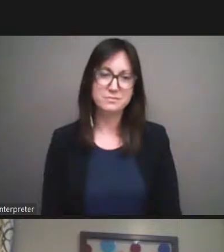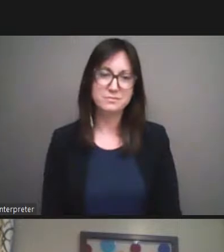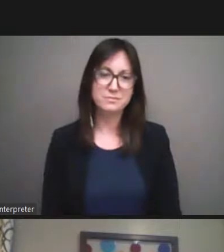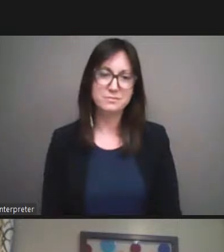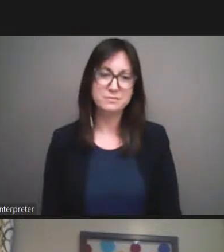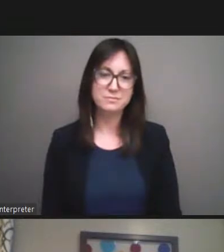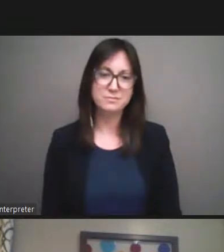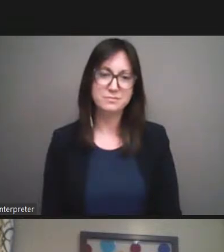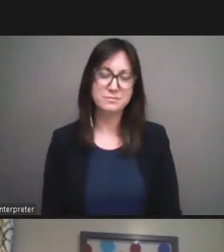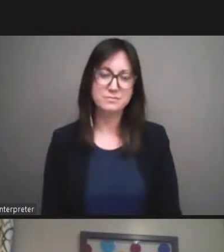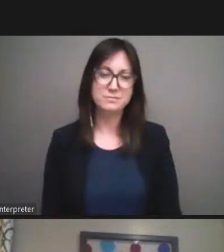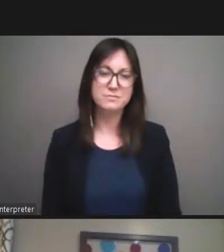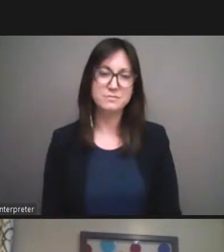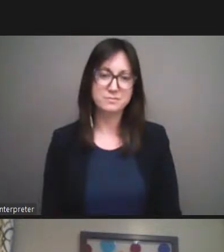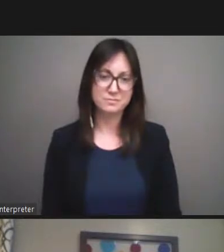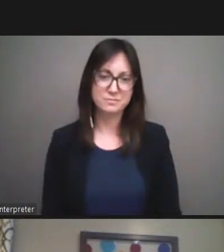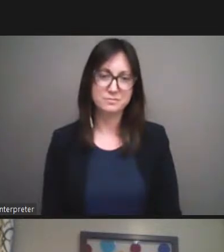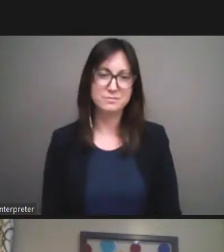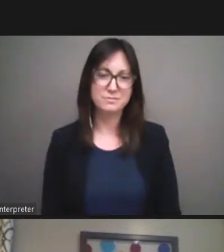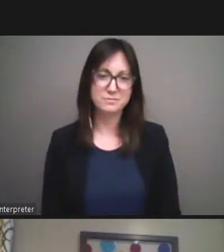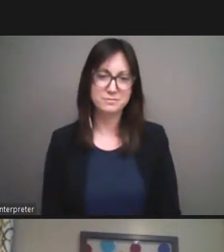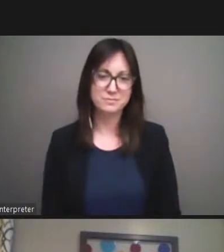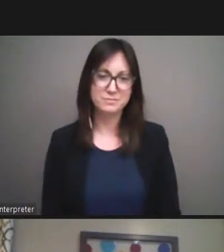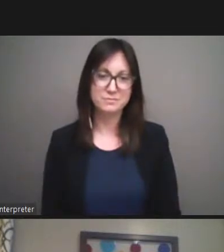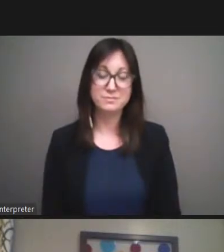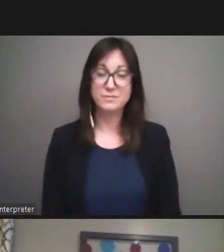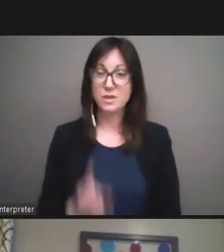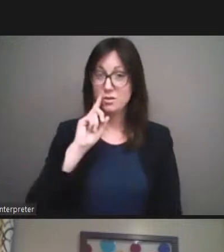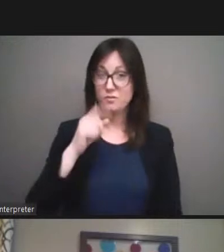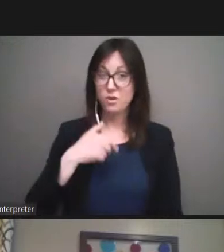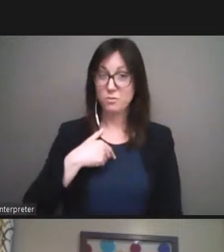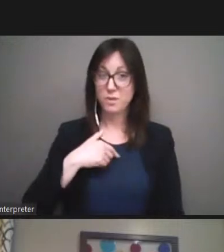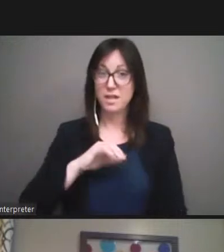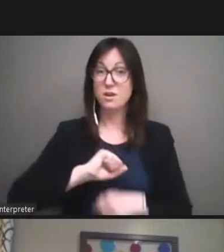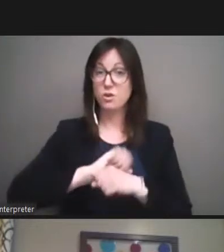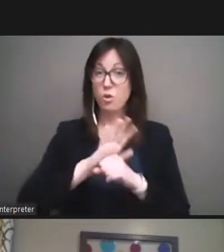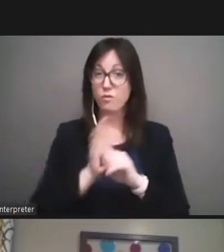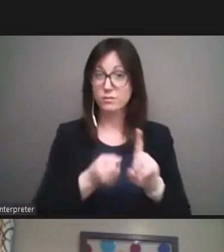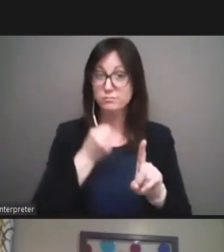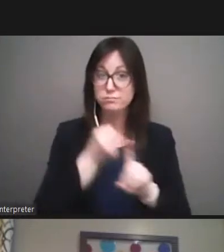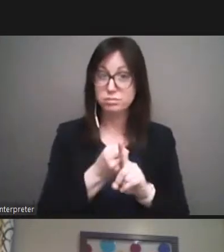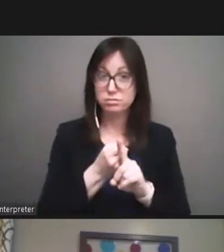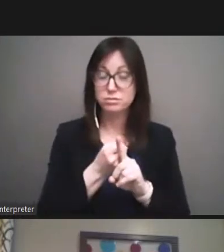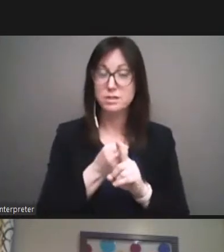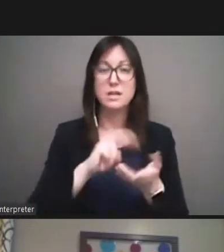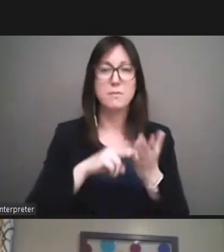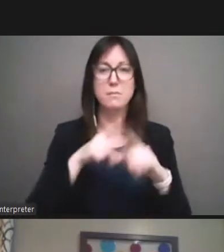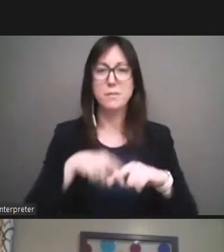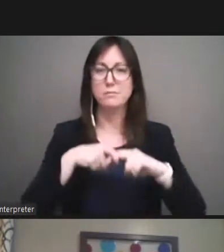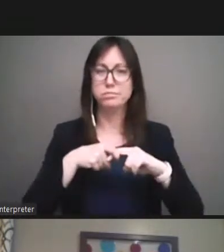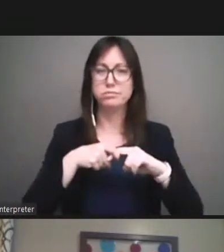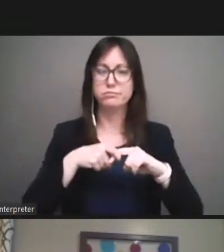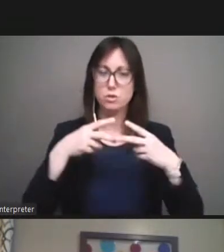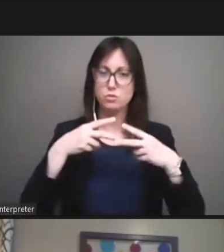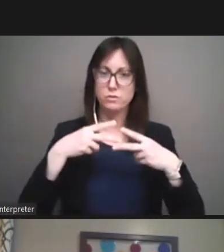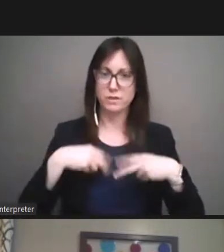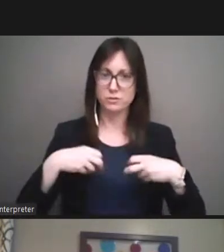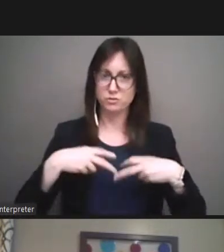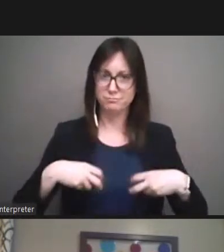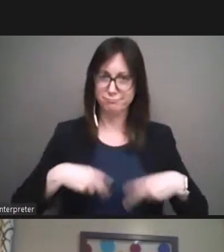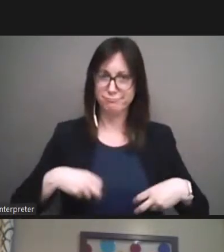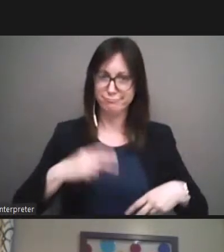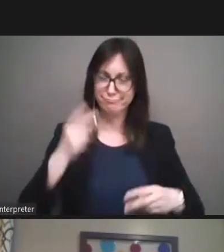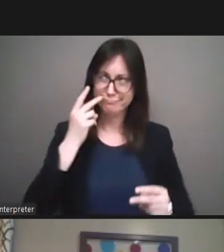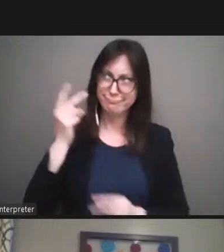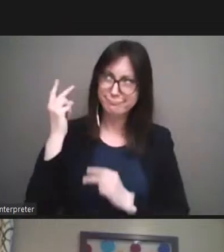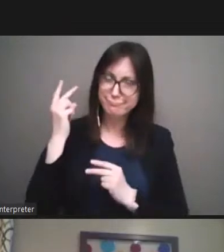really a time for reflection and perhaps a time for